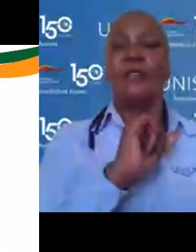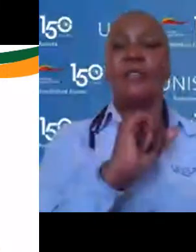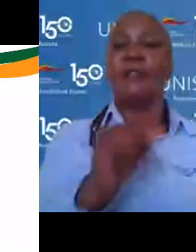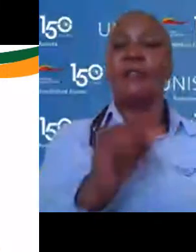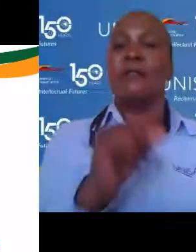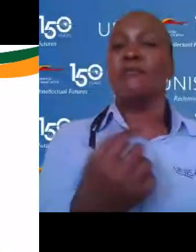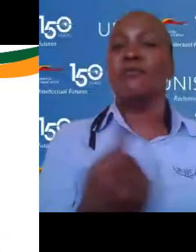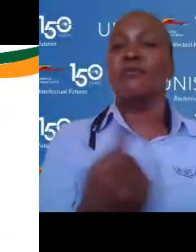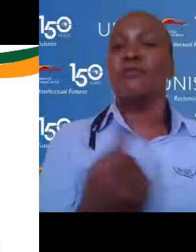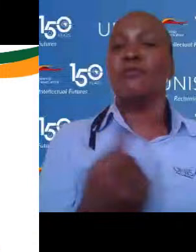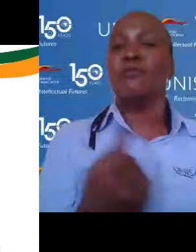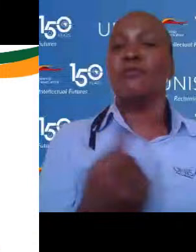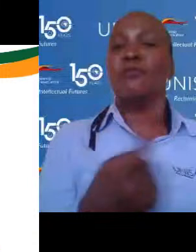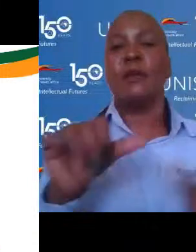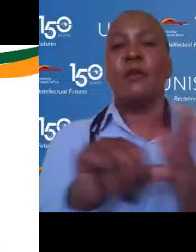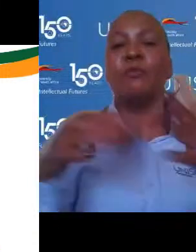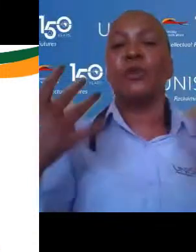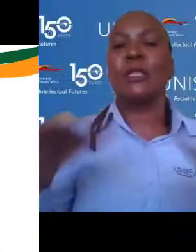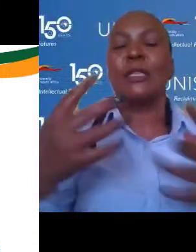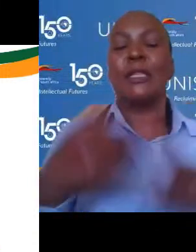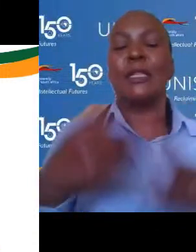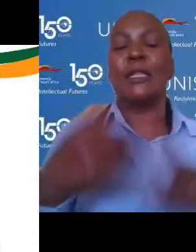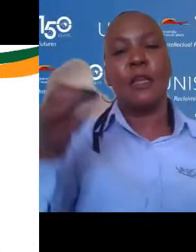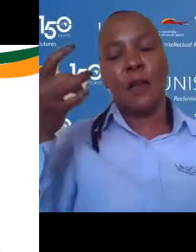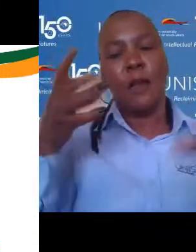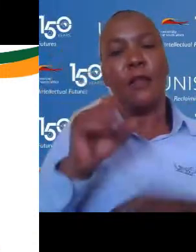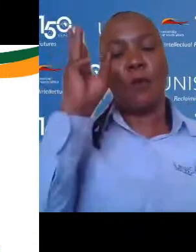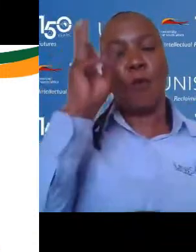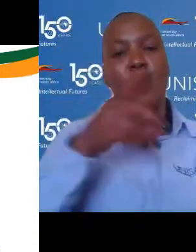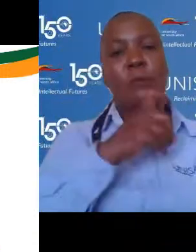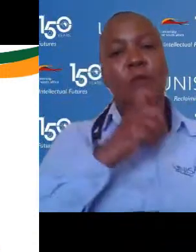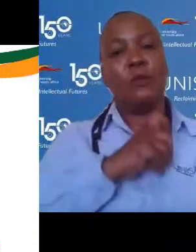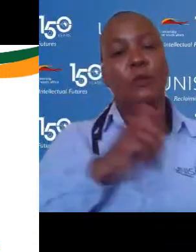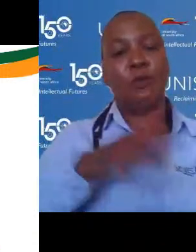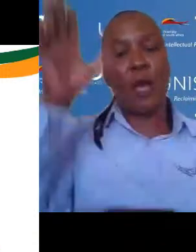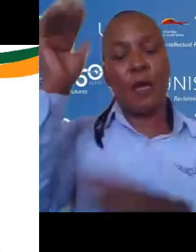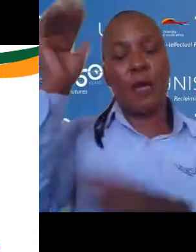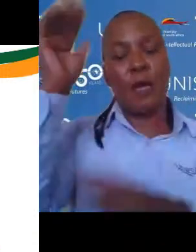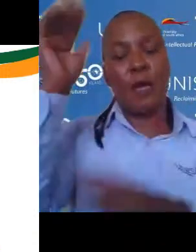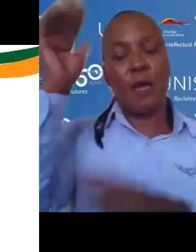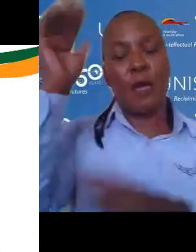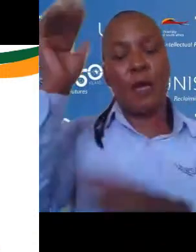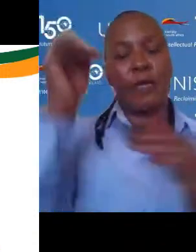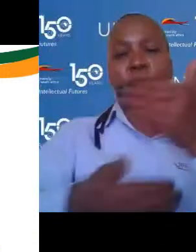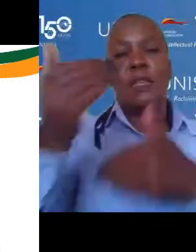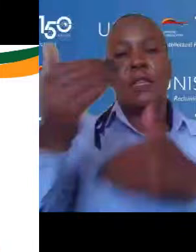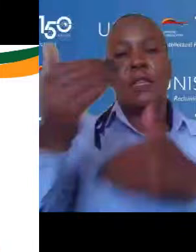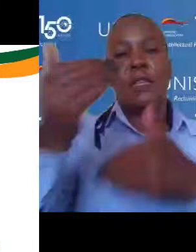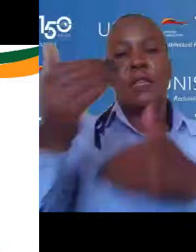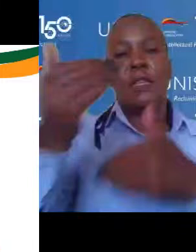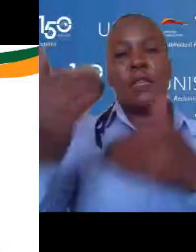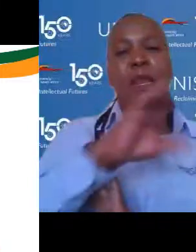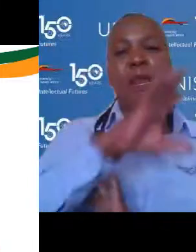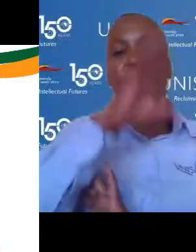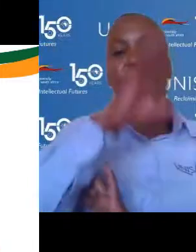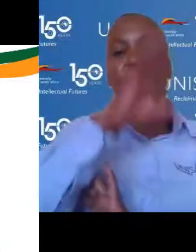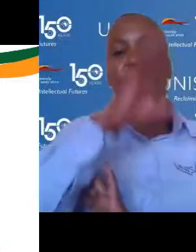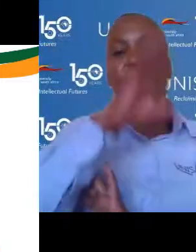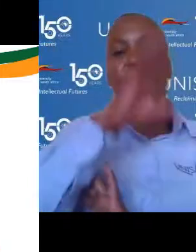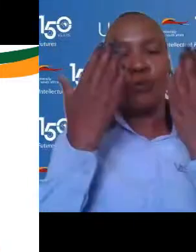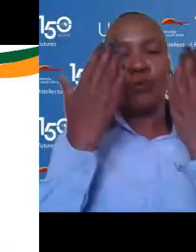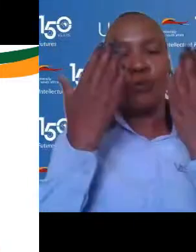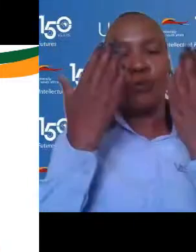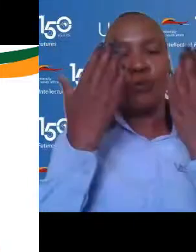on important information that will be useful for your academic journey at UNISA. So please, students, please complete